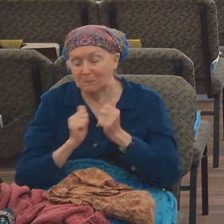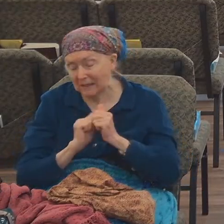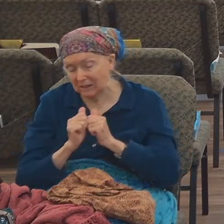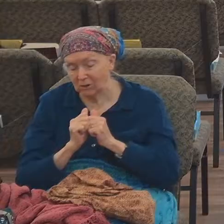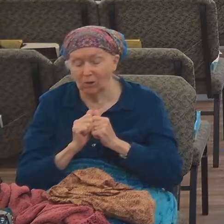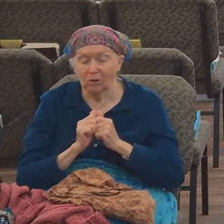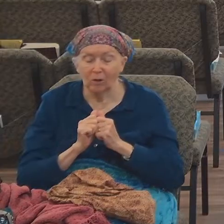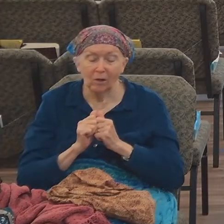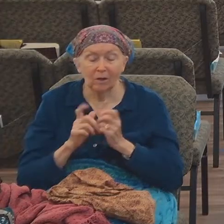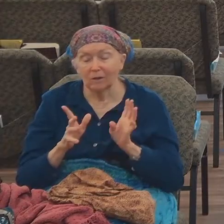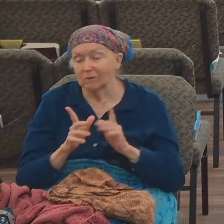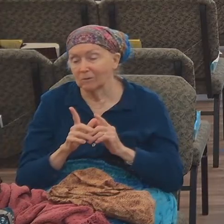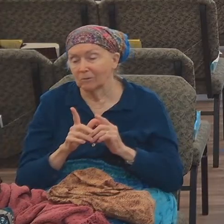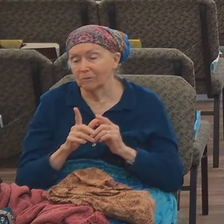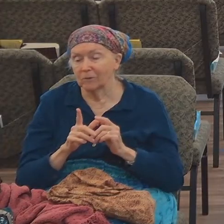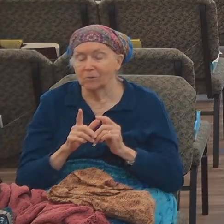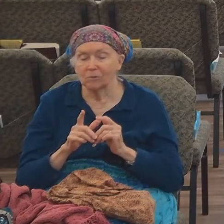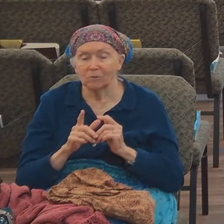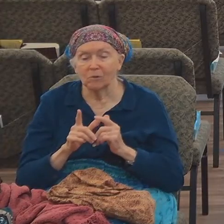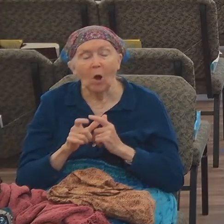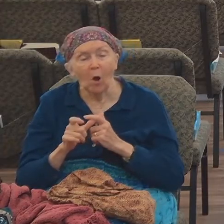Athletes, right? Why?